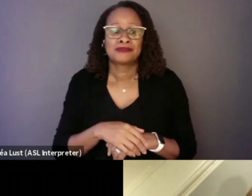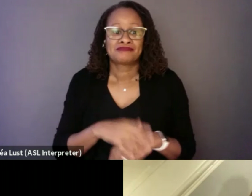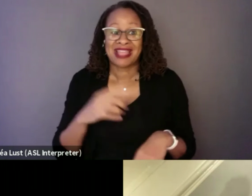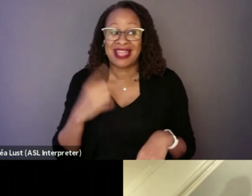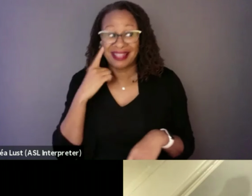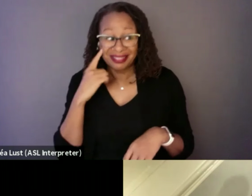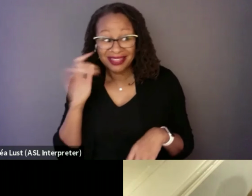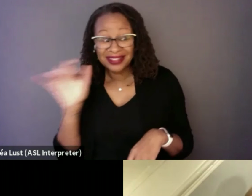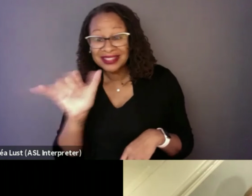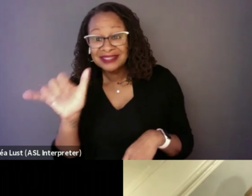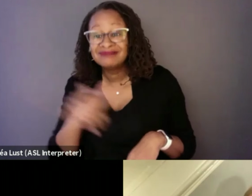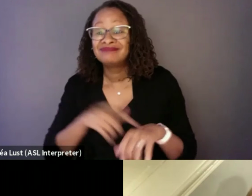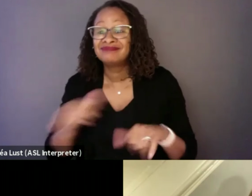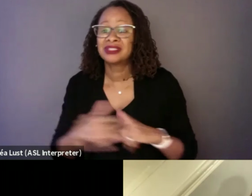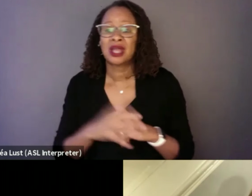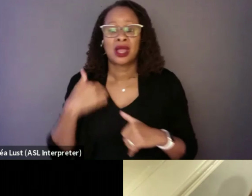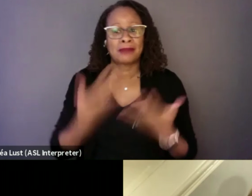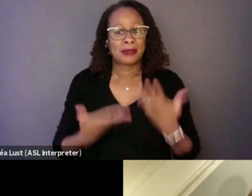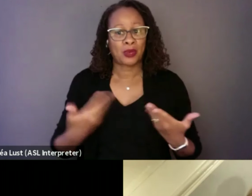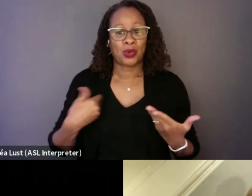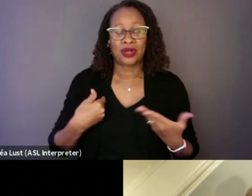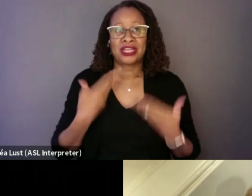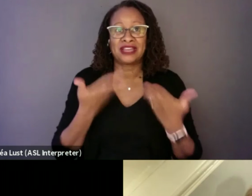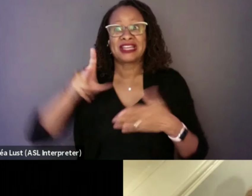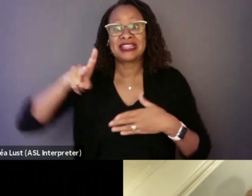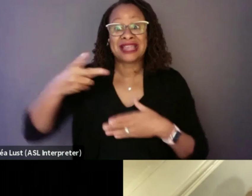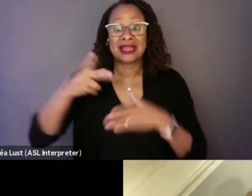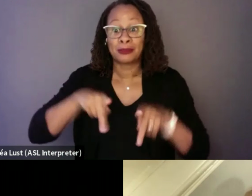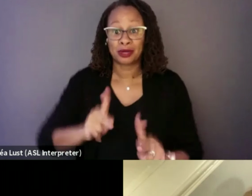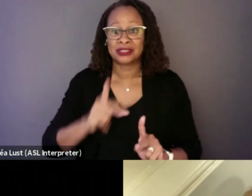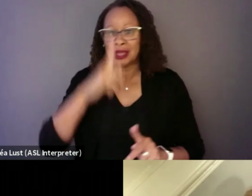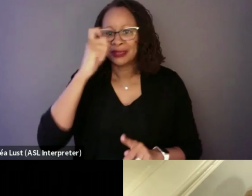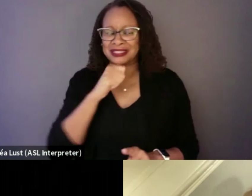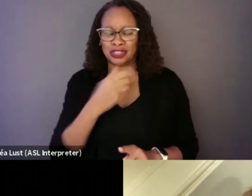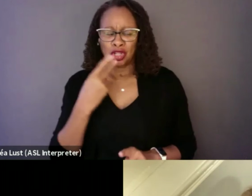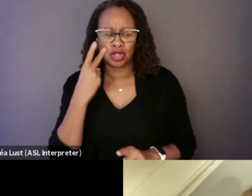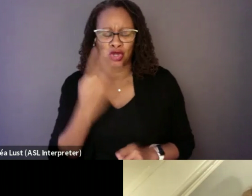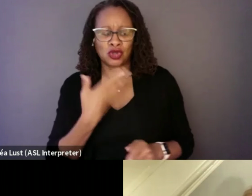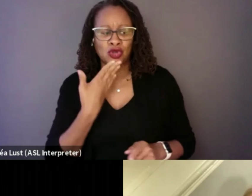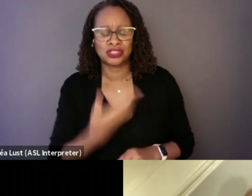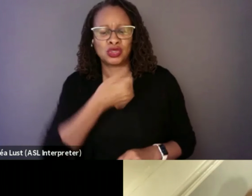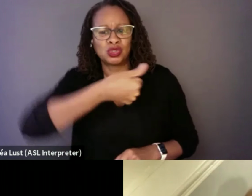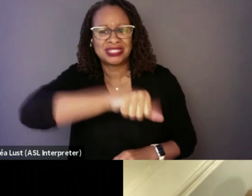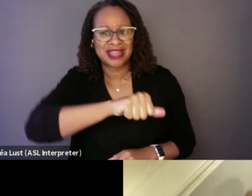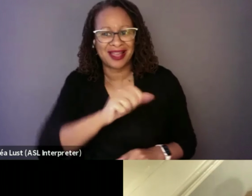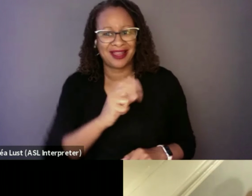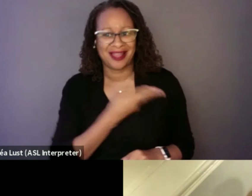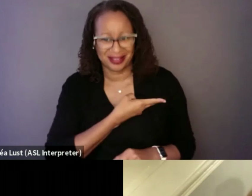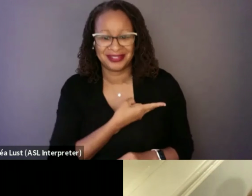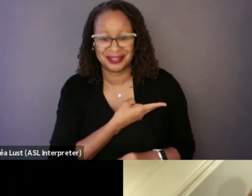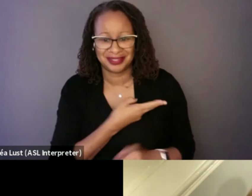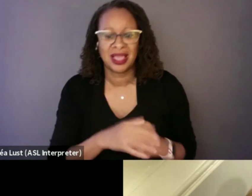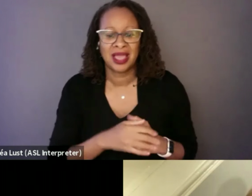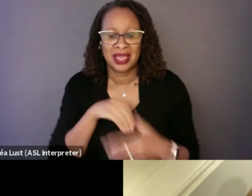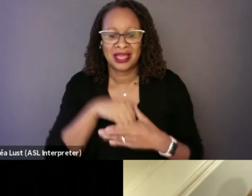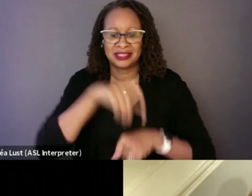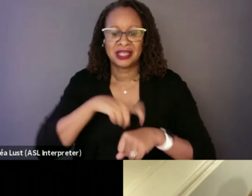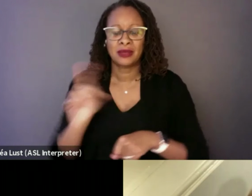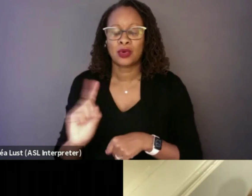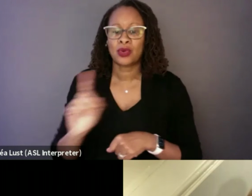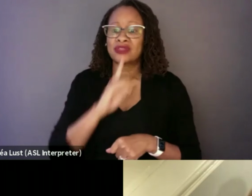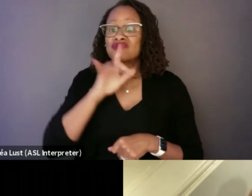that perhaps we were given a second permission because it wouldn't have looked good to have denied us in a time where they